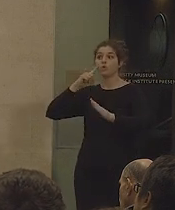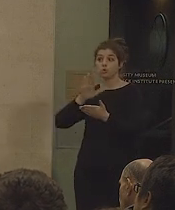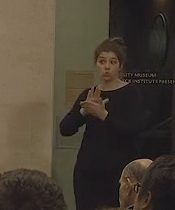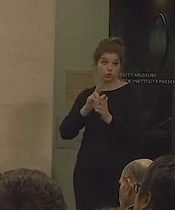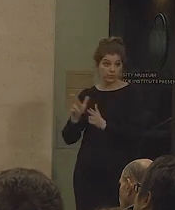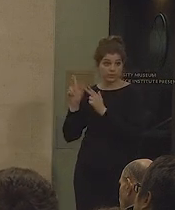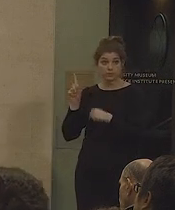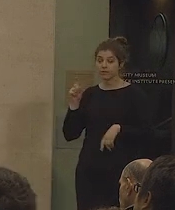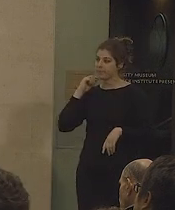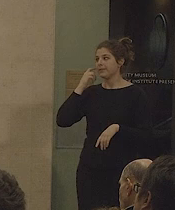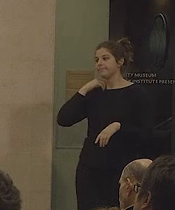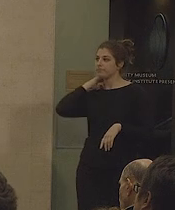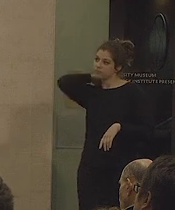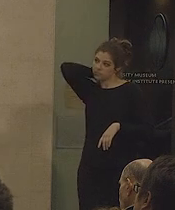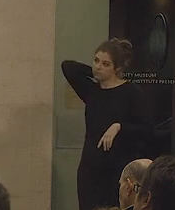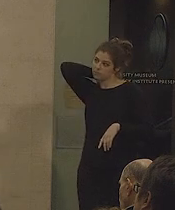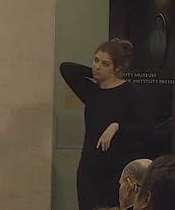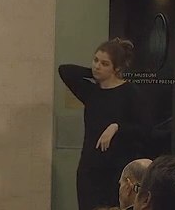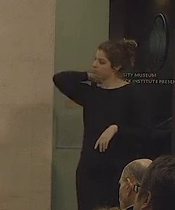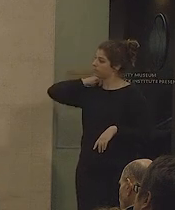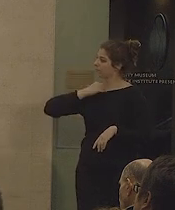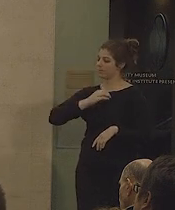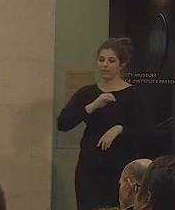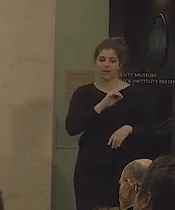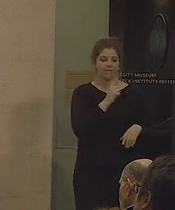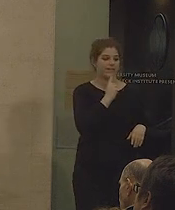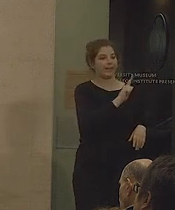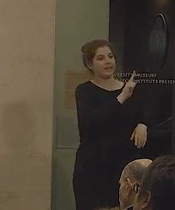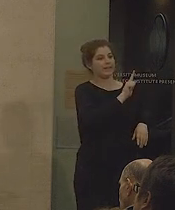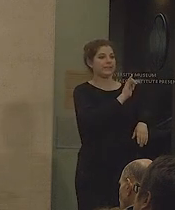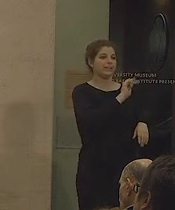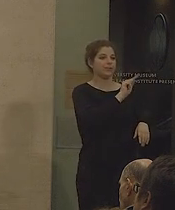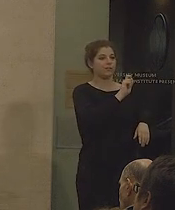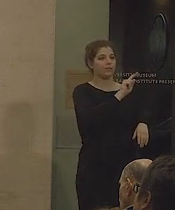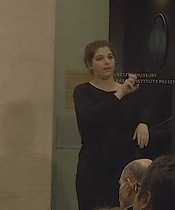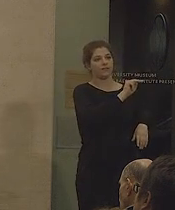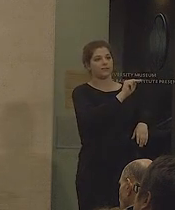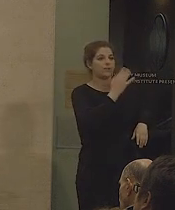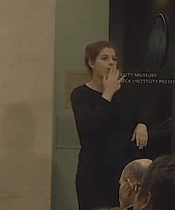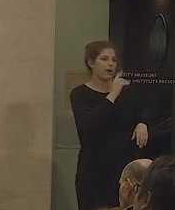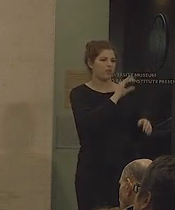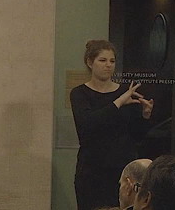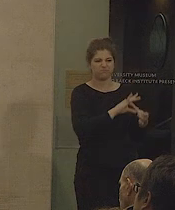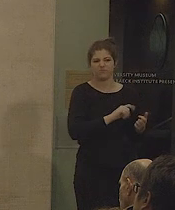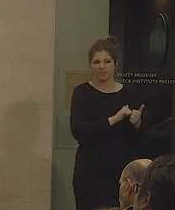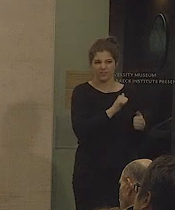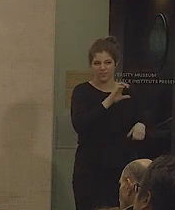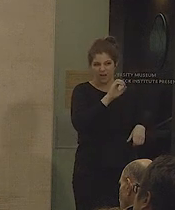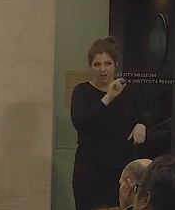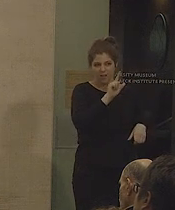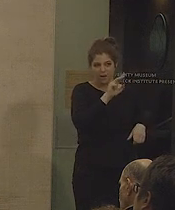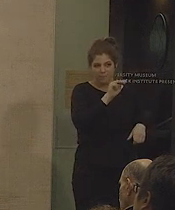school shootings? I mean, nobody's going to remember if I say Littleton, Colorado. People don't necessarily associate that with